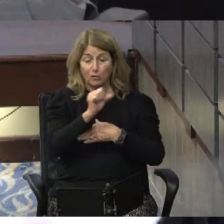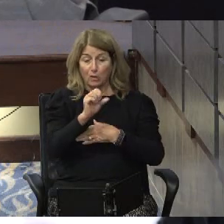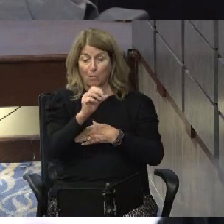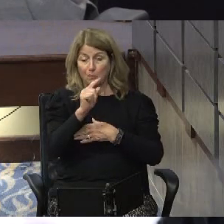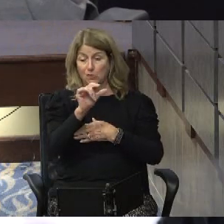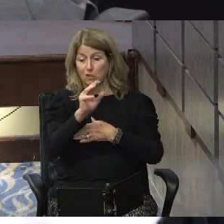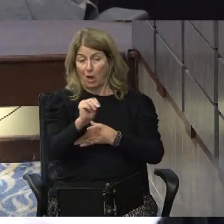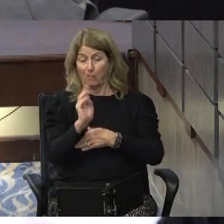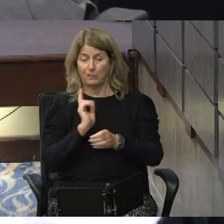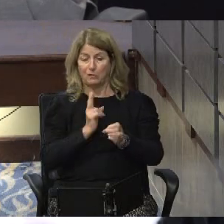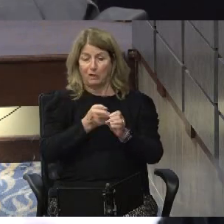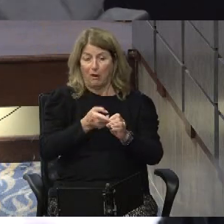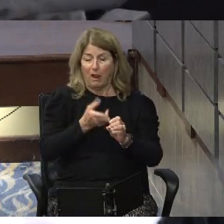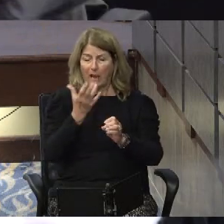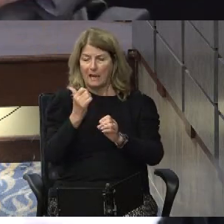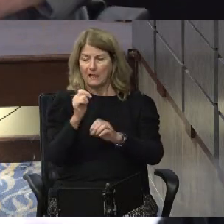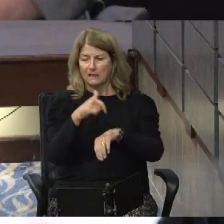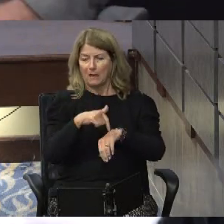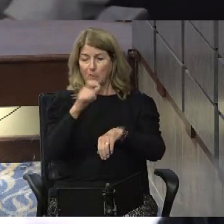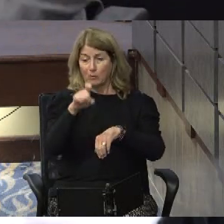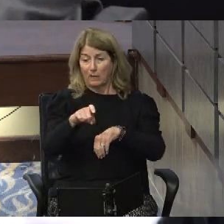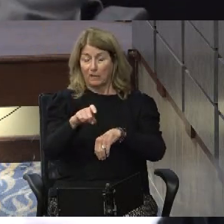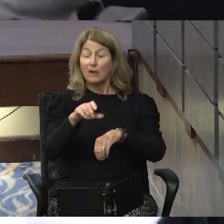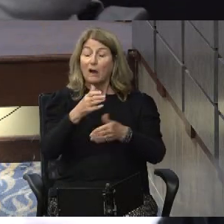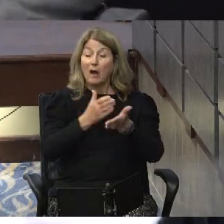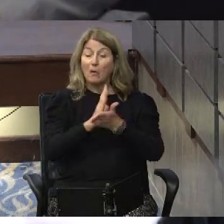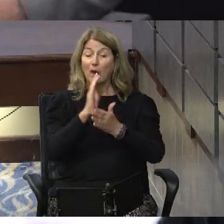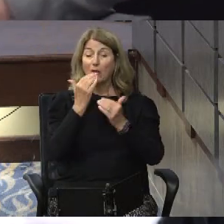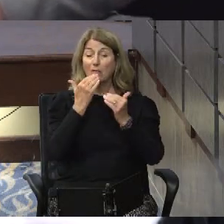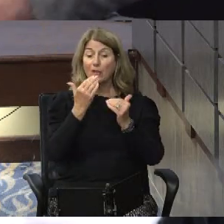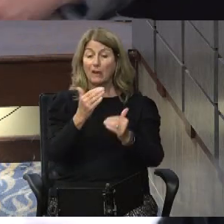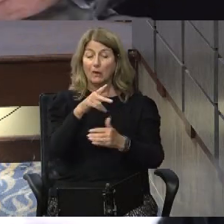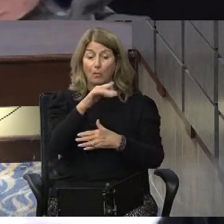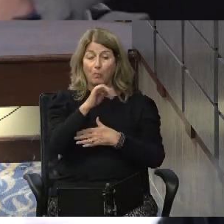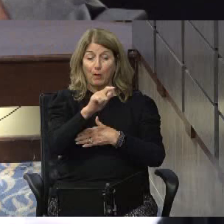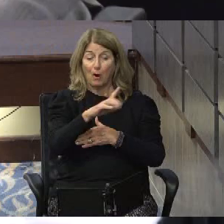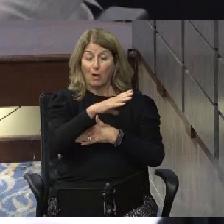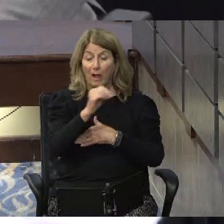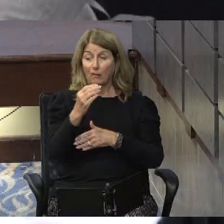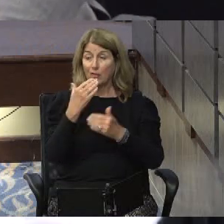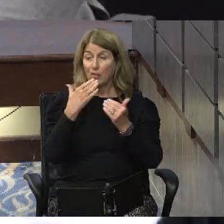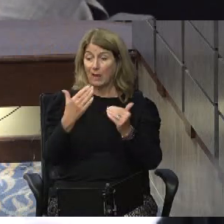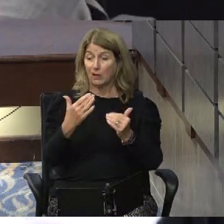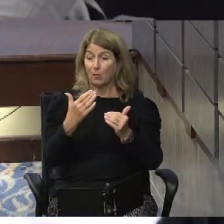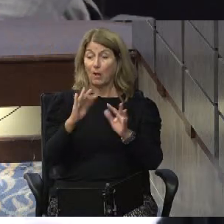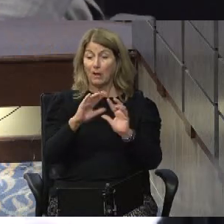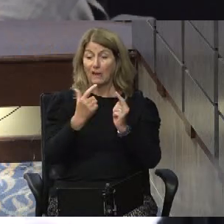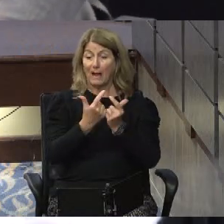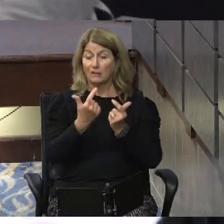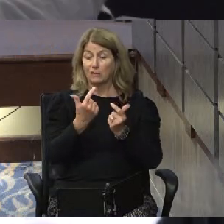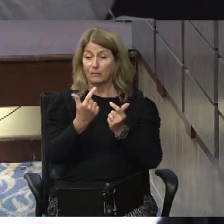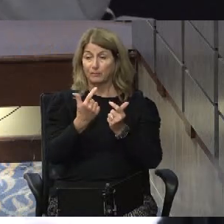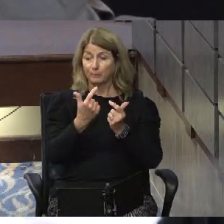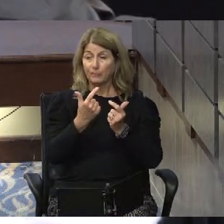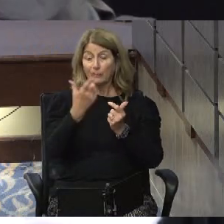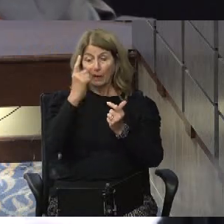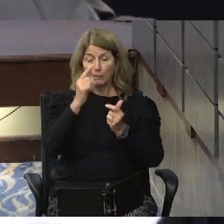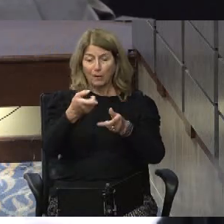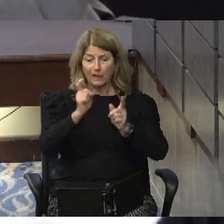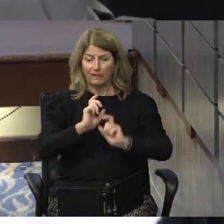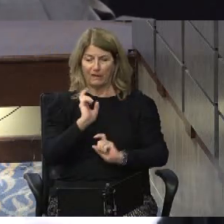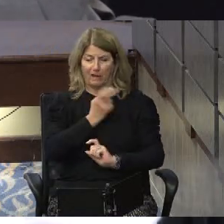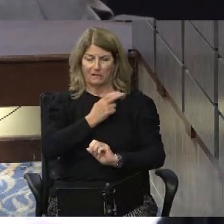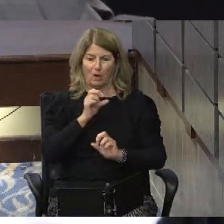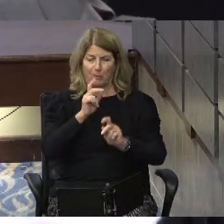need to. All right? Right. Thank you, Paul, and thank you, council and mayor, for giving us the opportunity to give you an